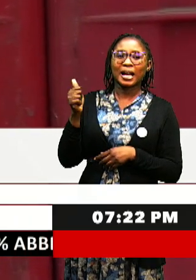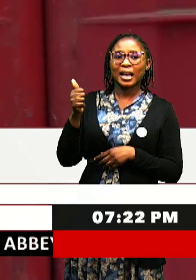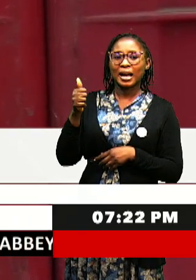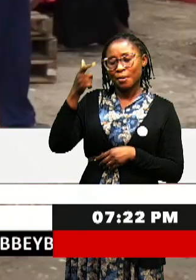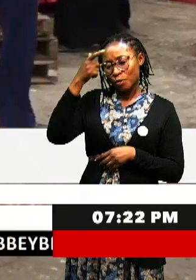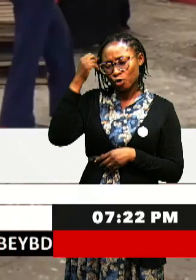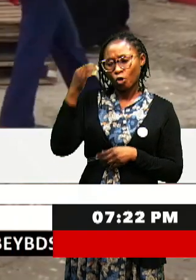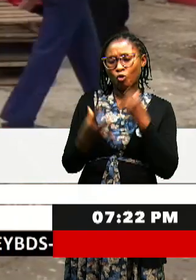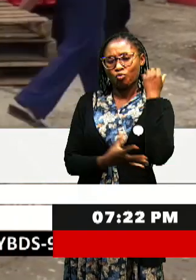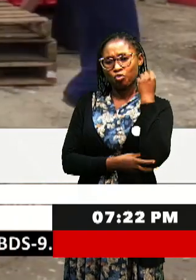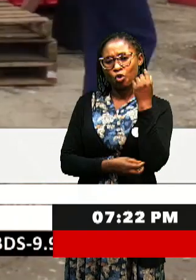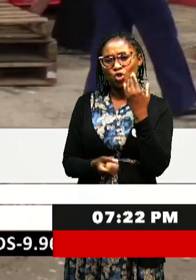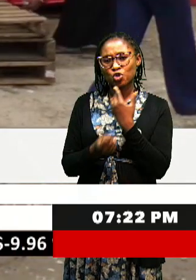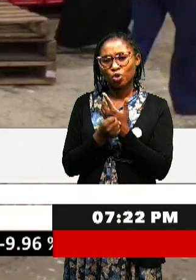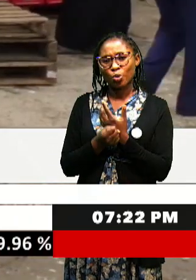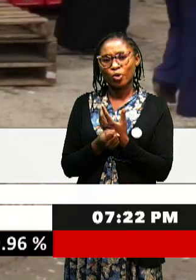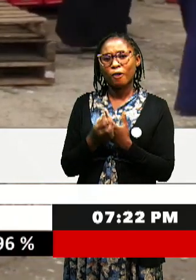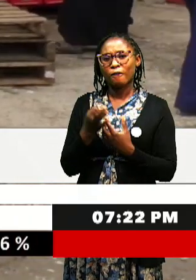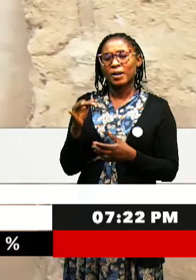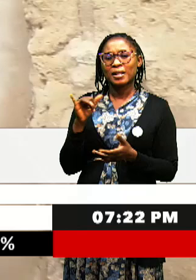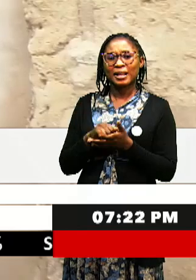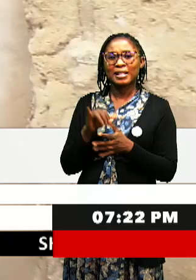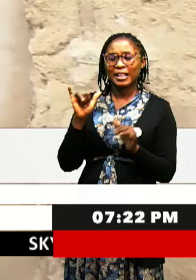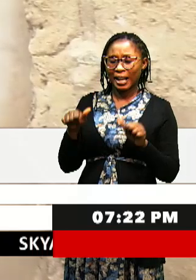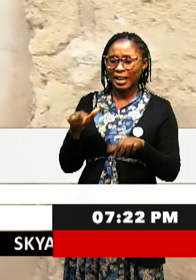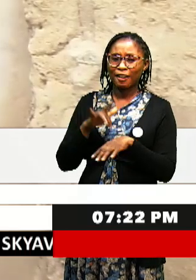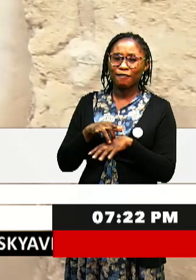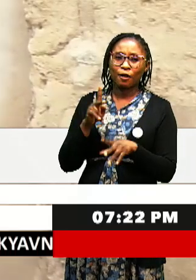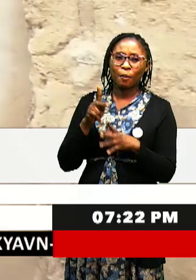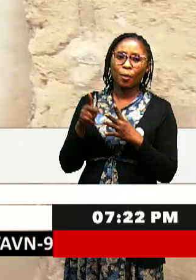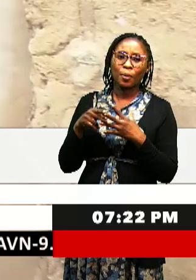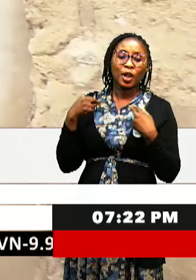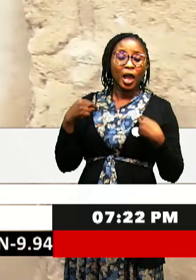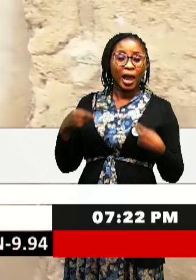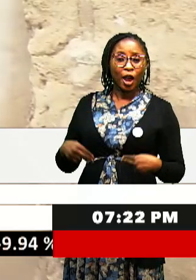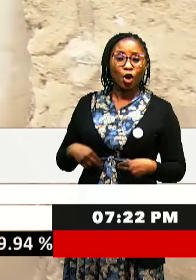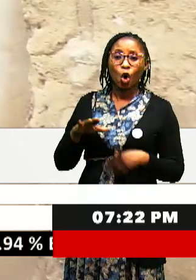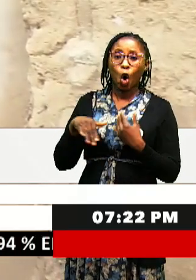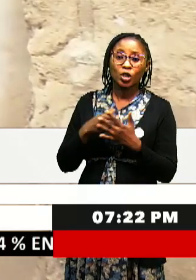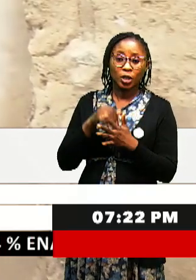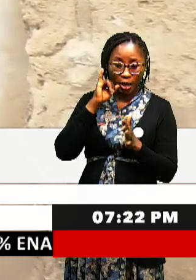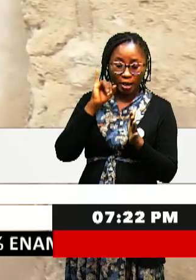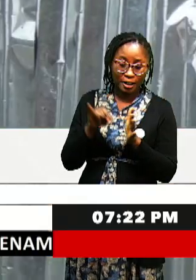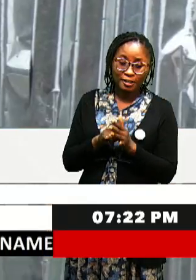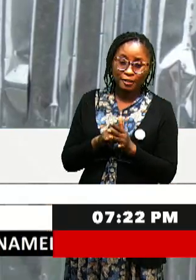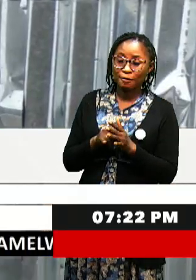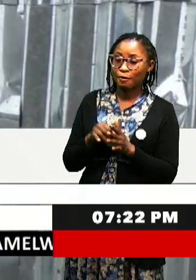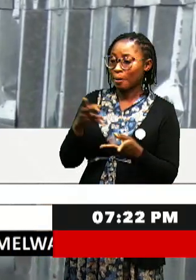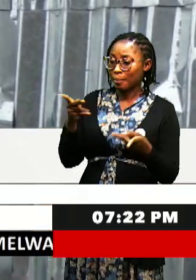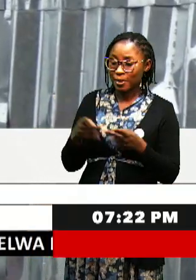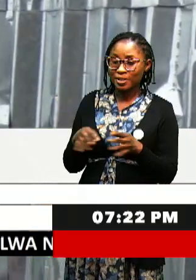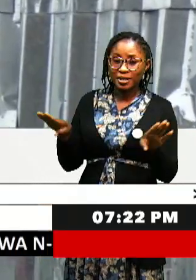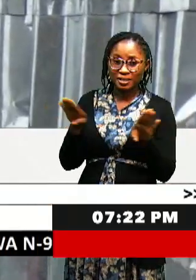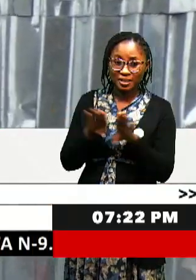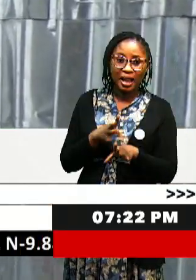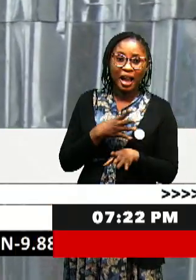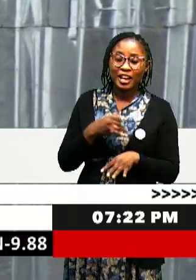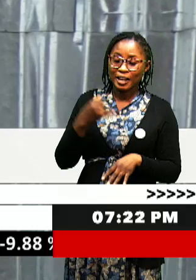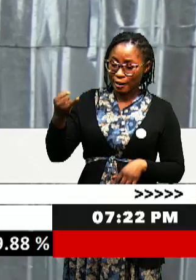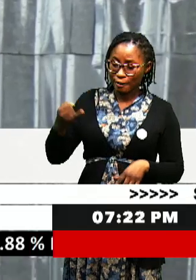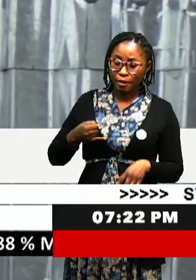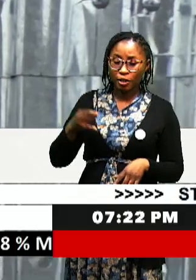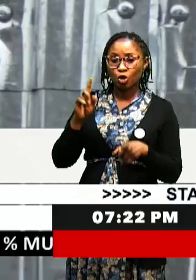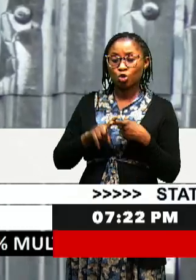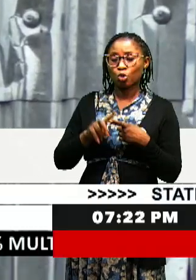facilities that could compromise public health. All the identified factories were sealed and the owners have been invited to the